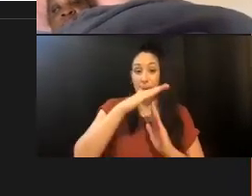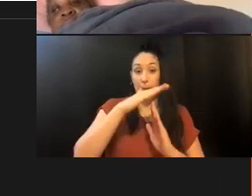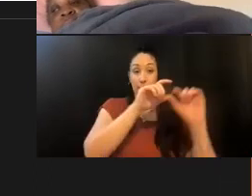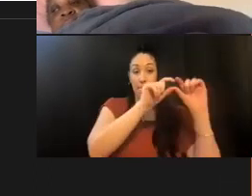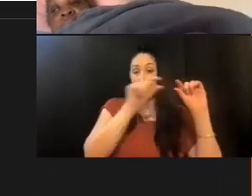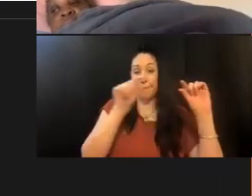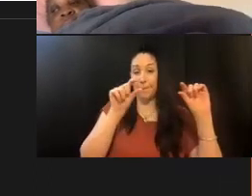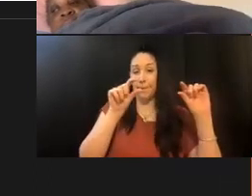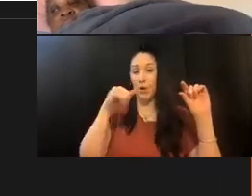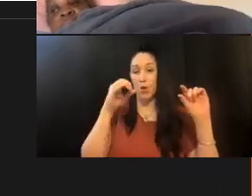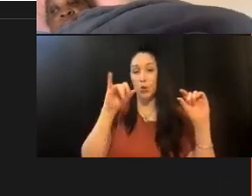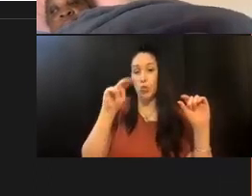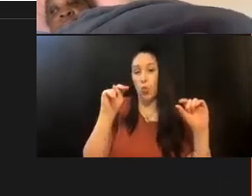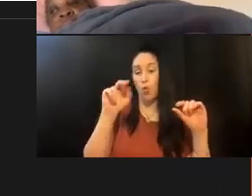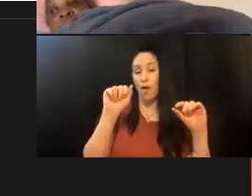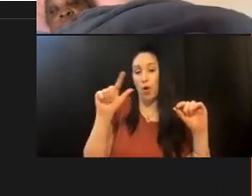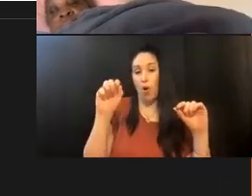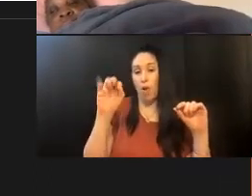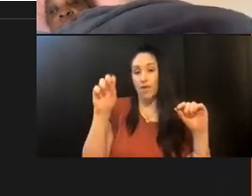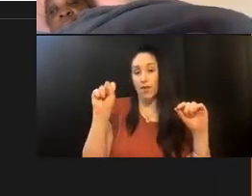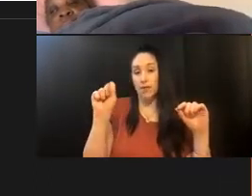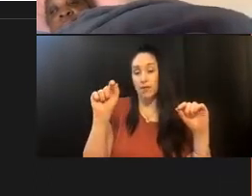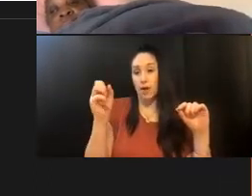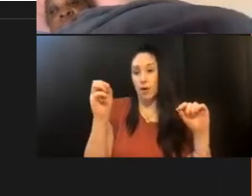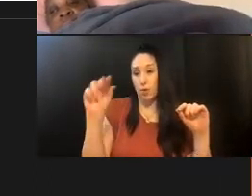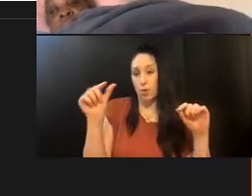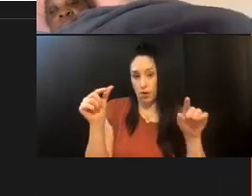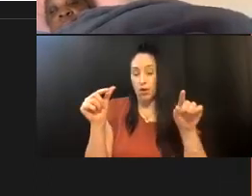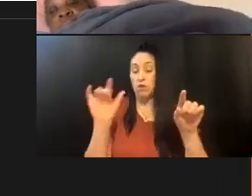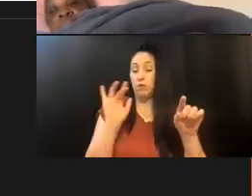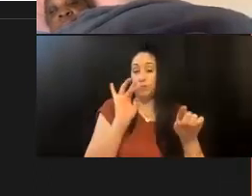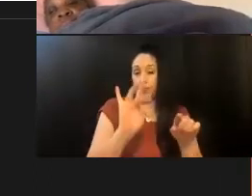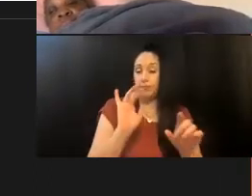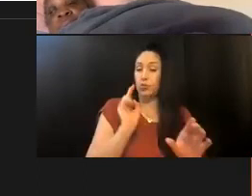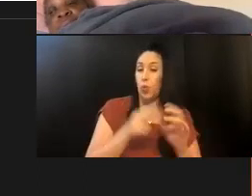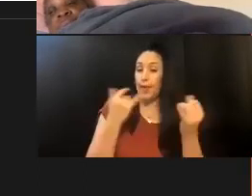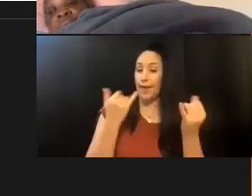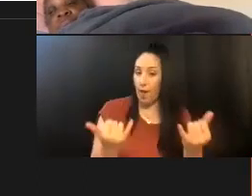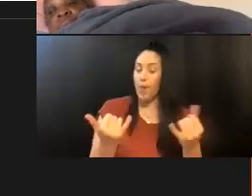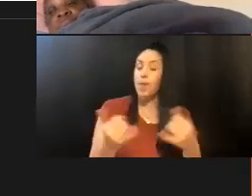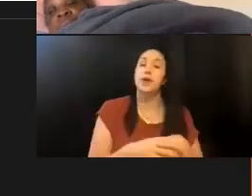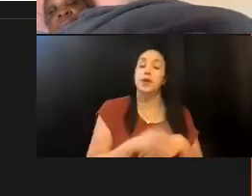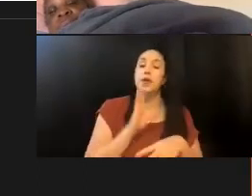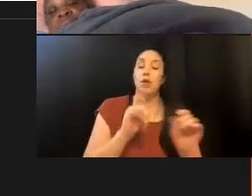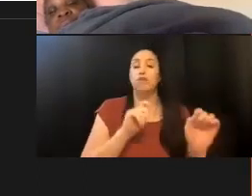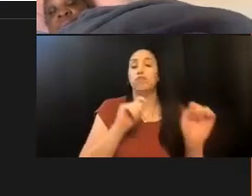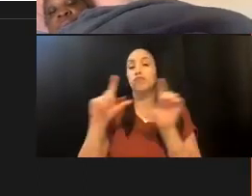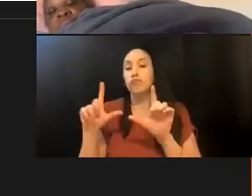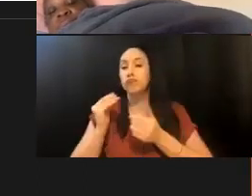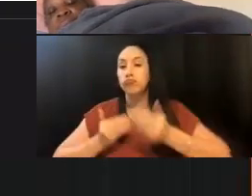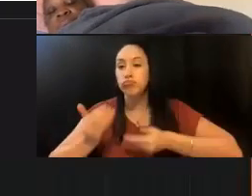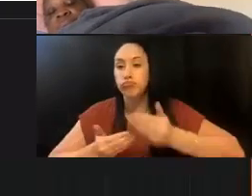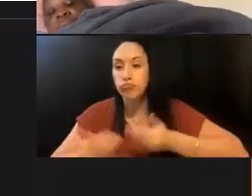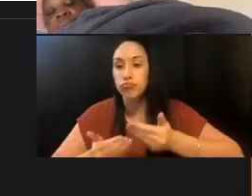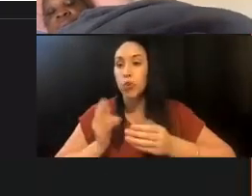website, joinallofus.org, and they would click the Join Now button, and it would take them through the enrollment